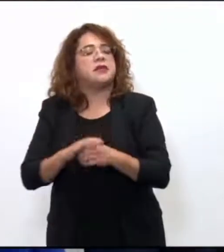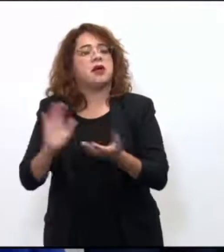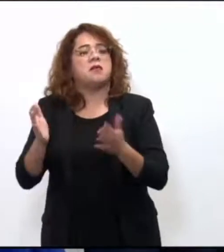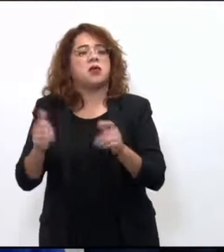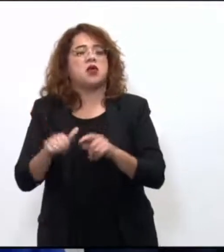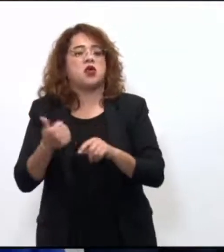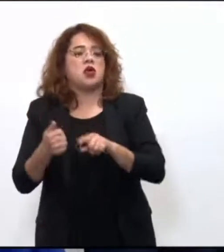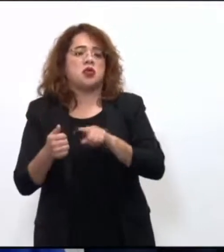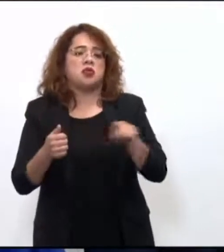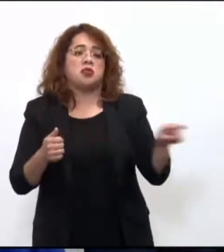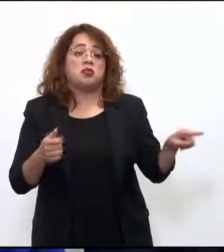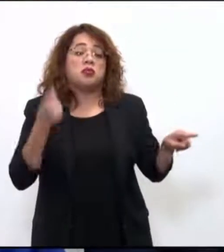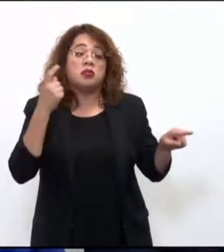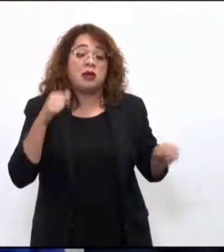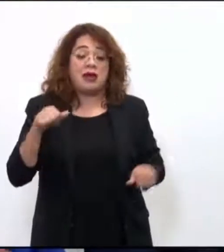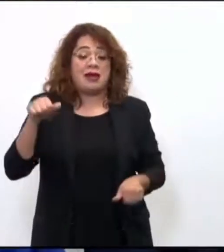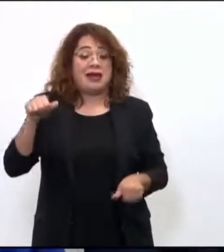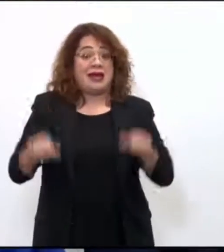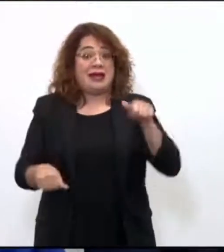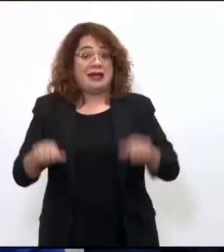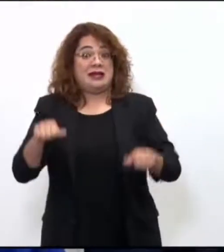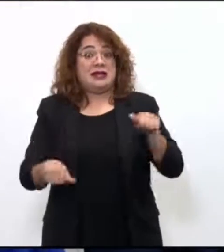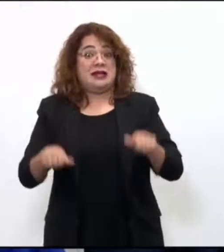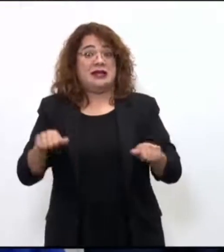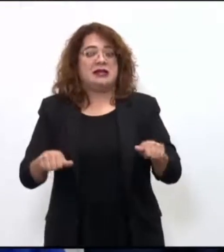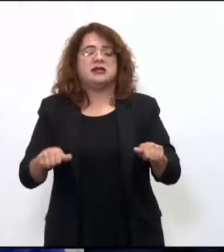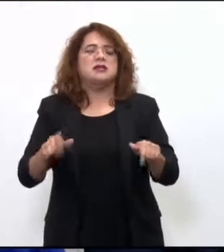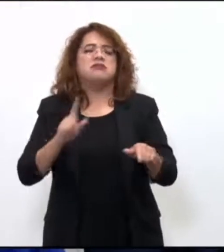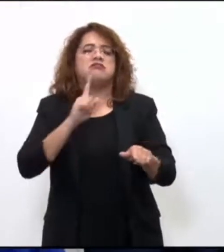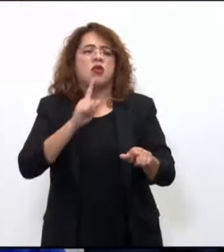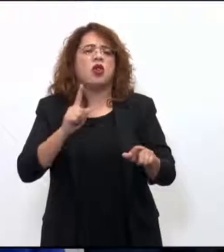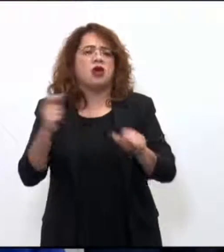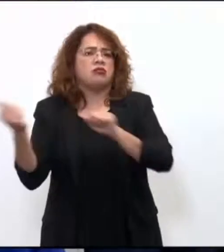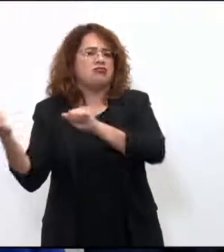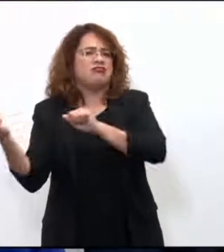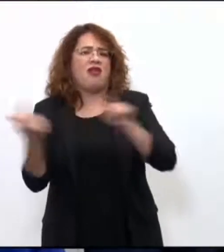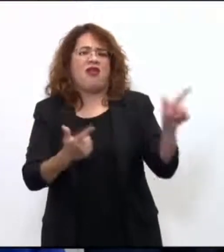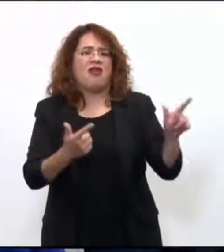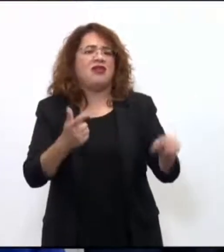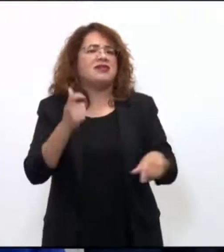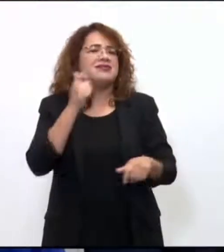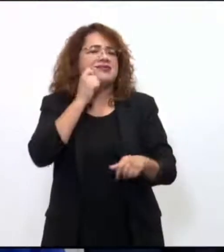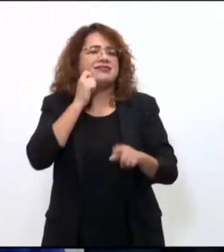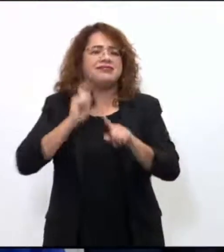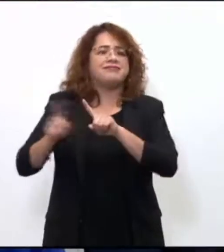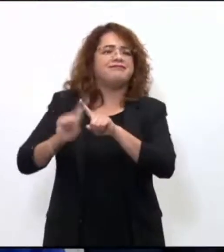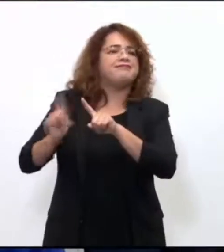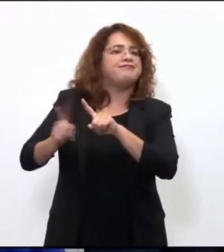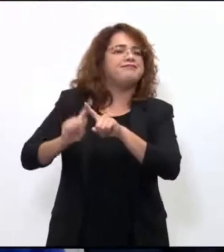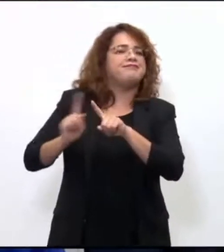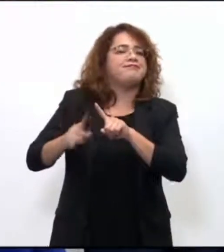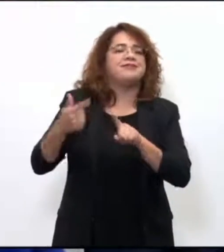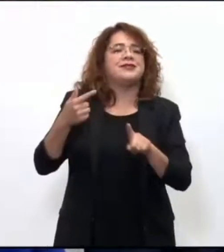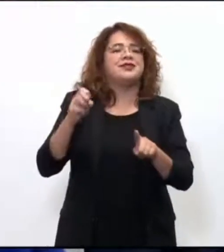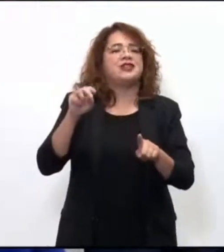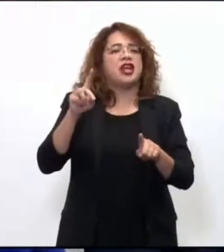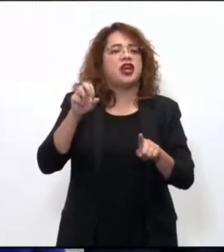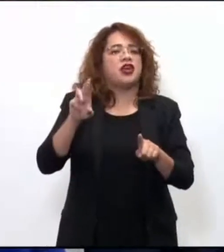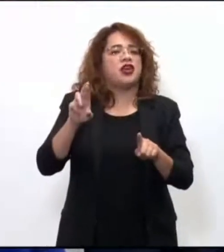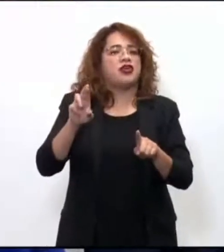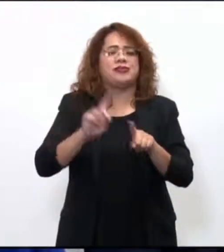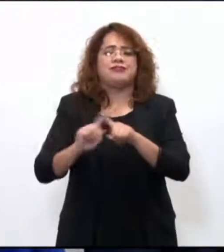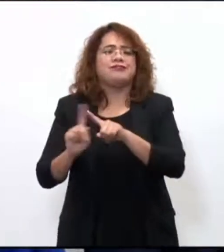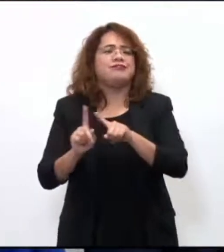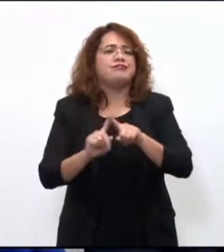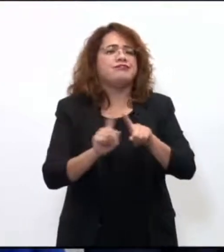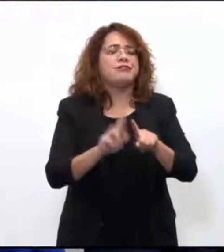However, hesitancy crosses all races and ethnicities, genders, political affiliations. And